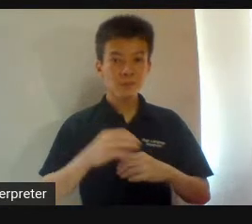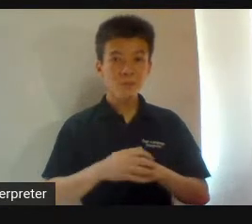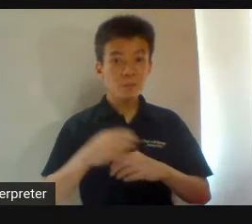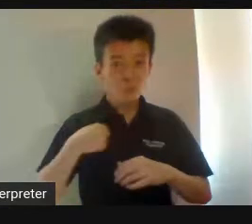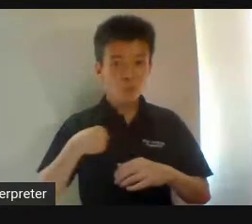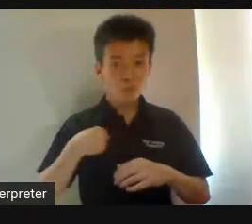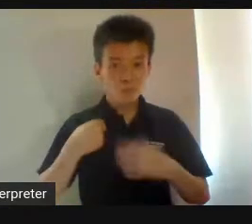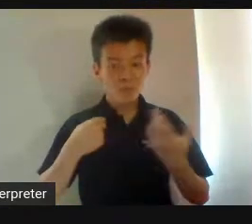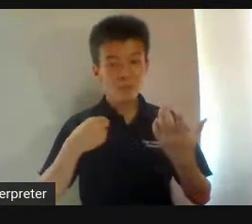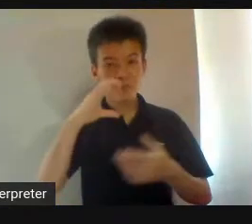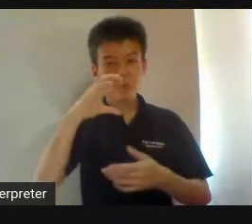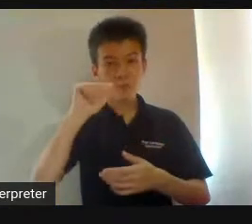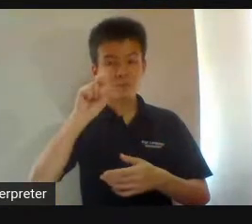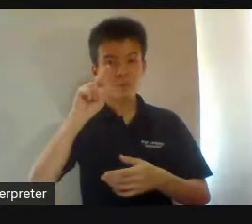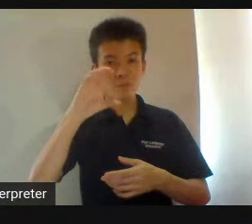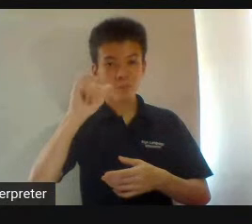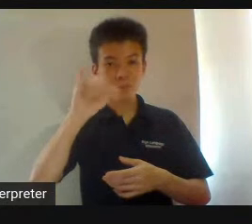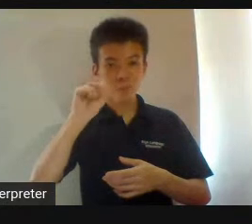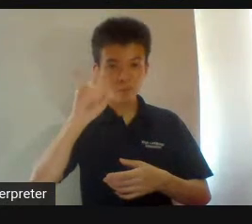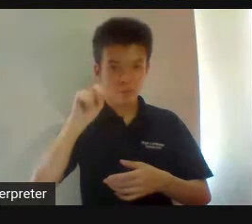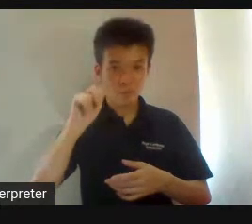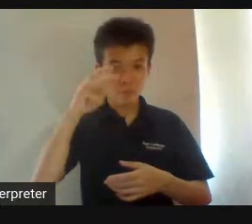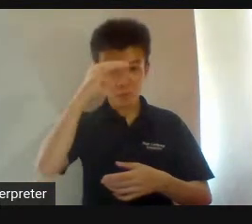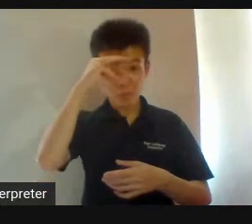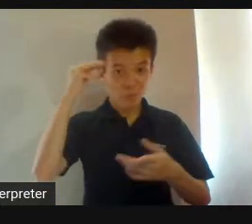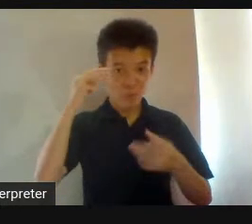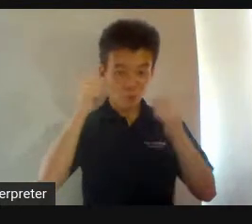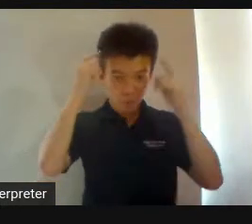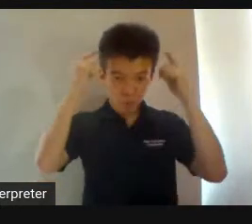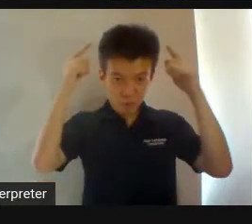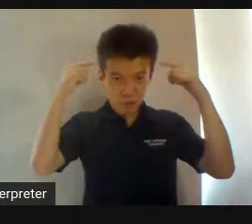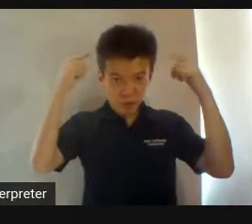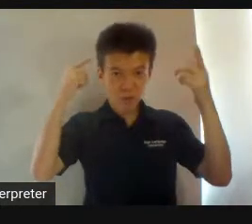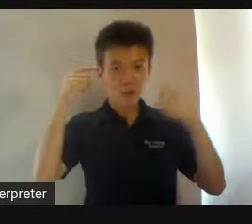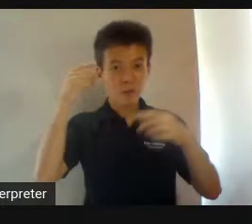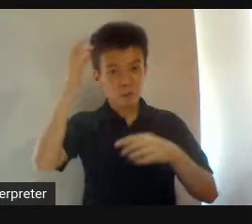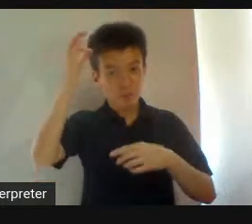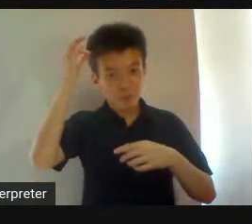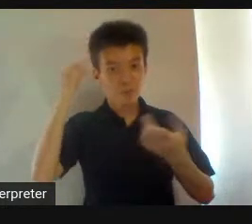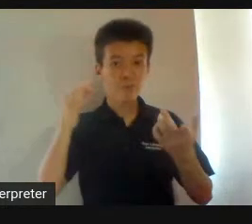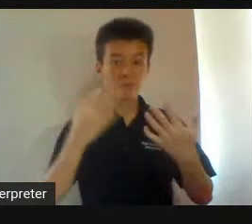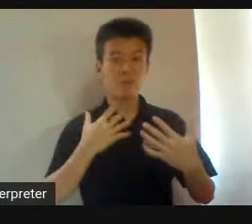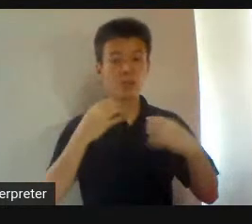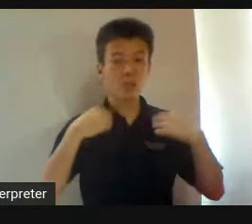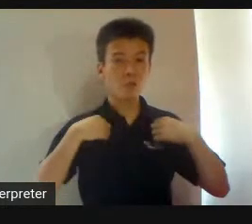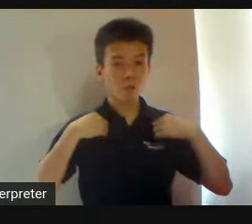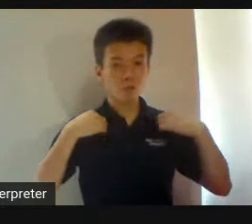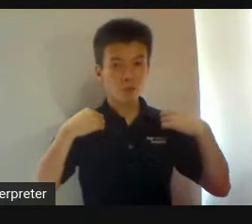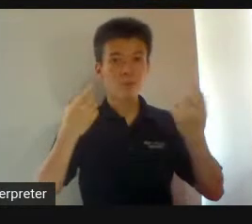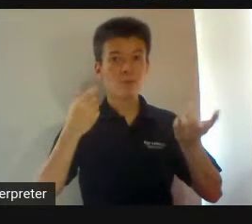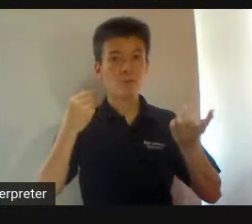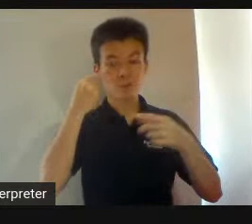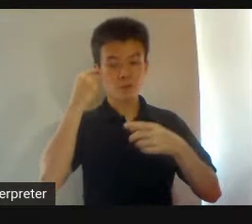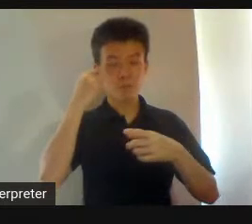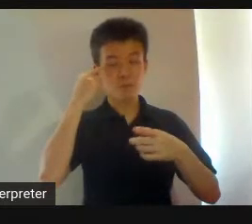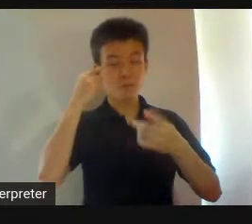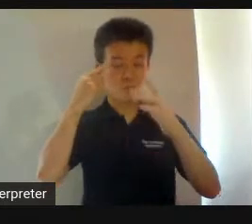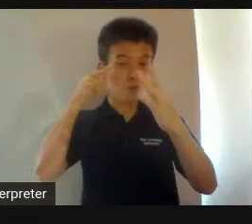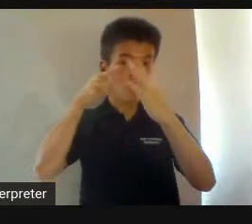I'm a Caucasian male with curly hair and a colorful shirt and transparent